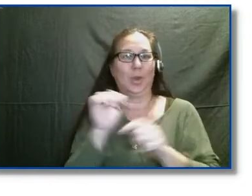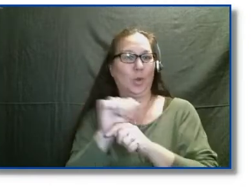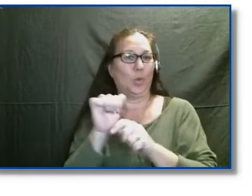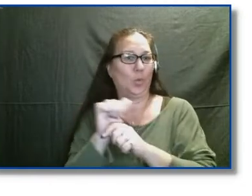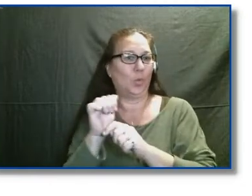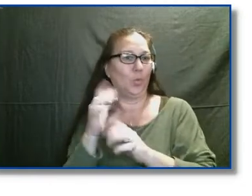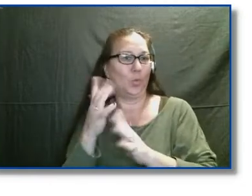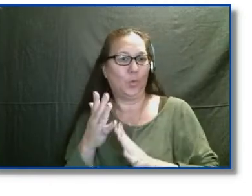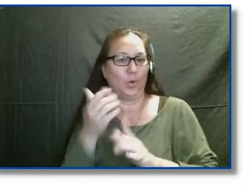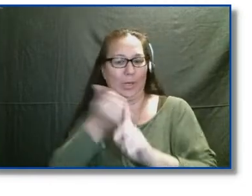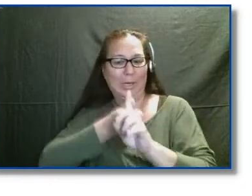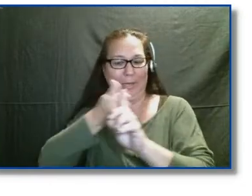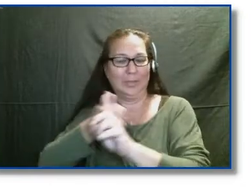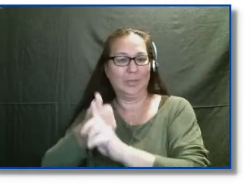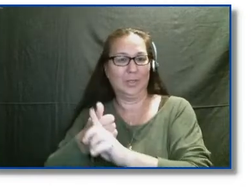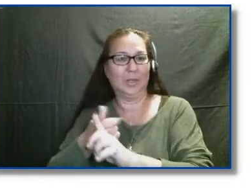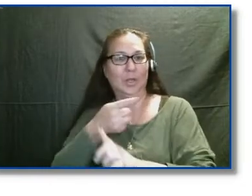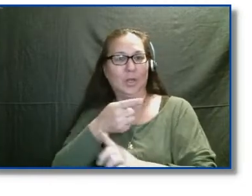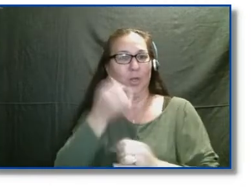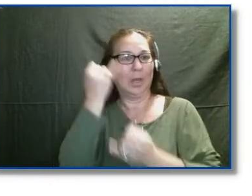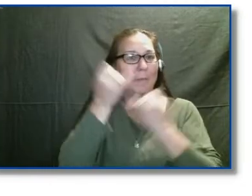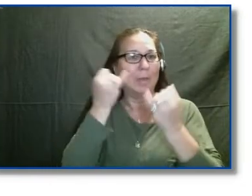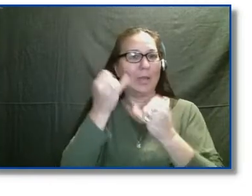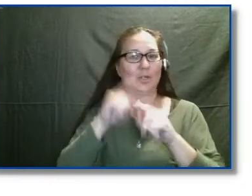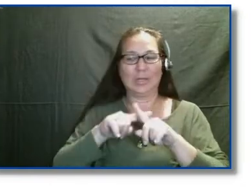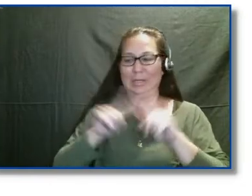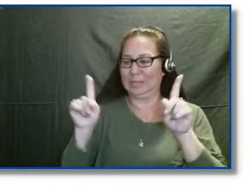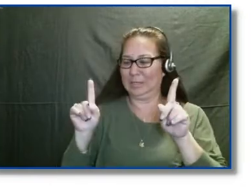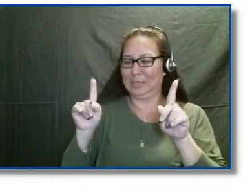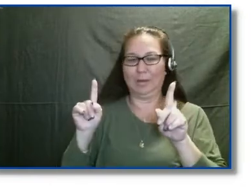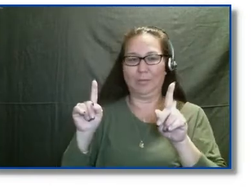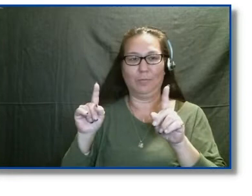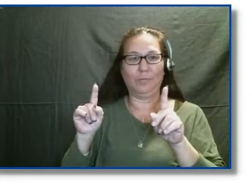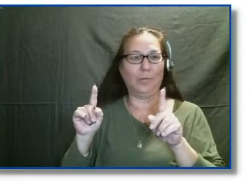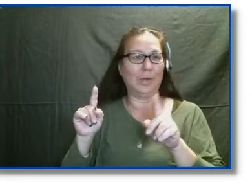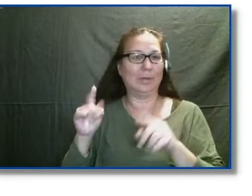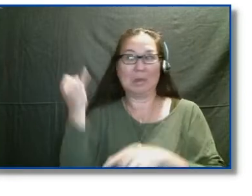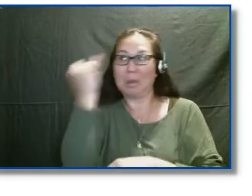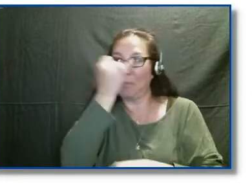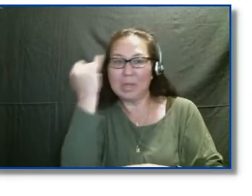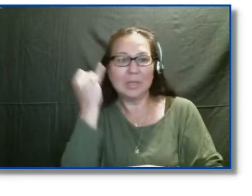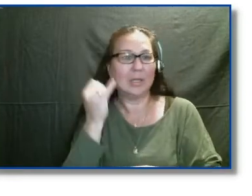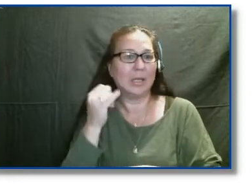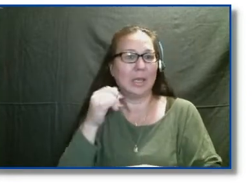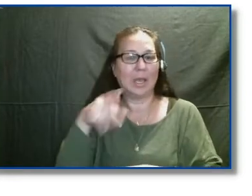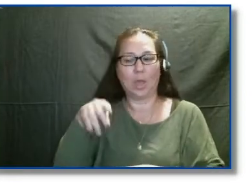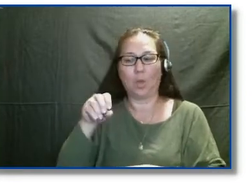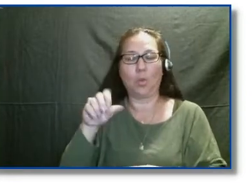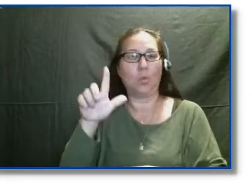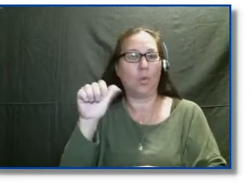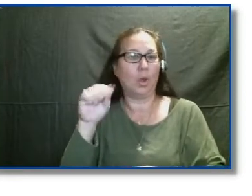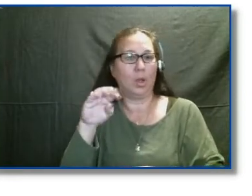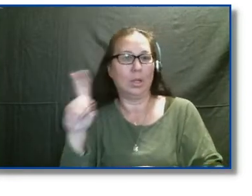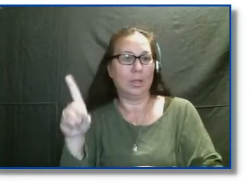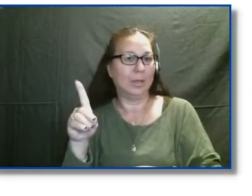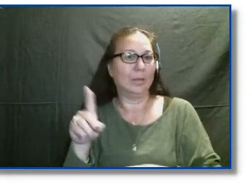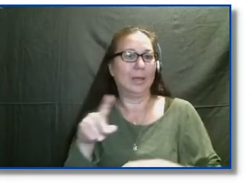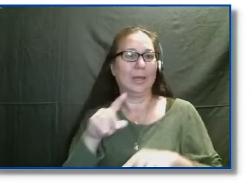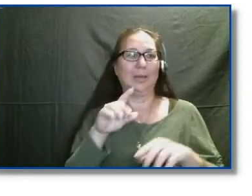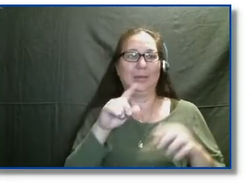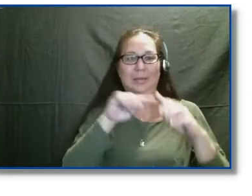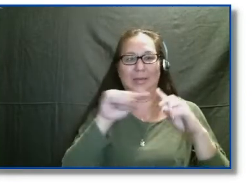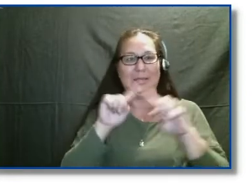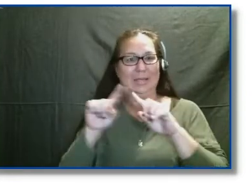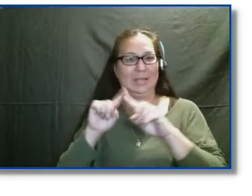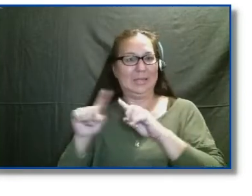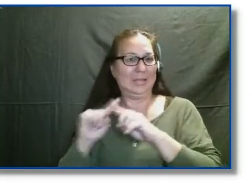different country. Just imagine one can be drawn in, I don't know, Italy or Poland or the Rust Belt or in Bangladesh, and this all becomes